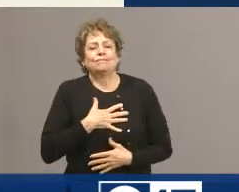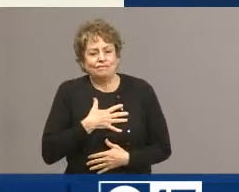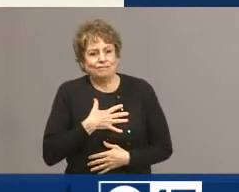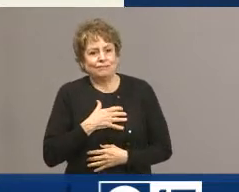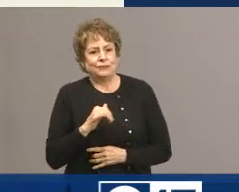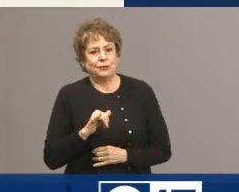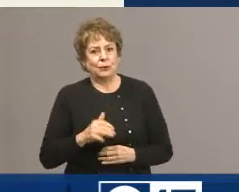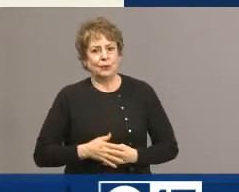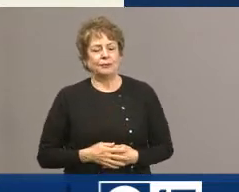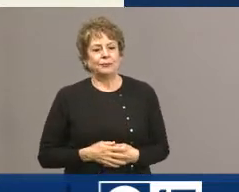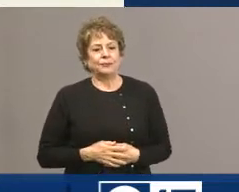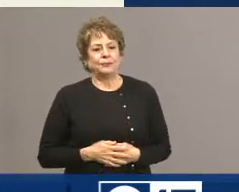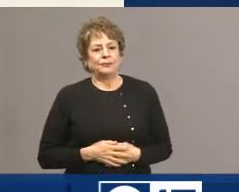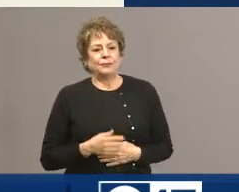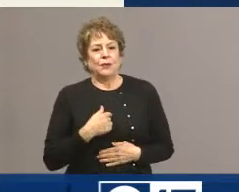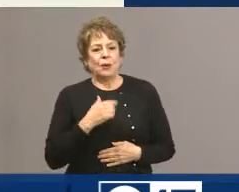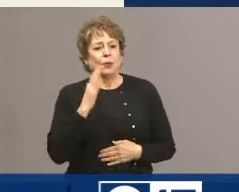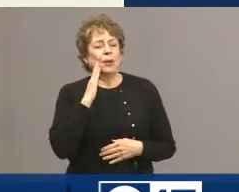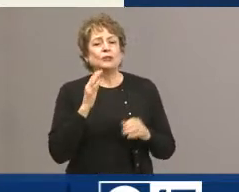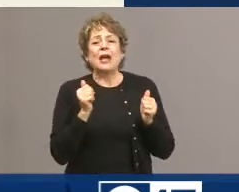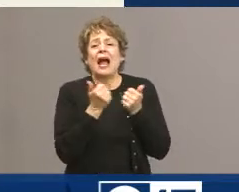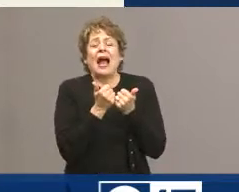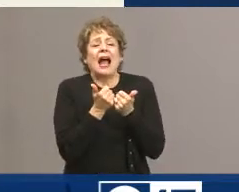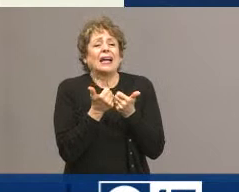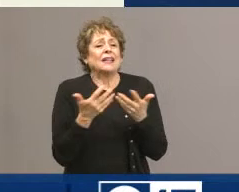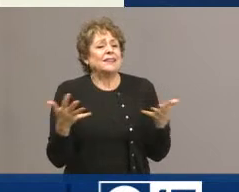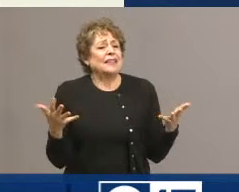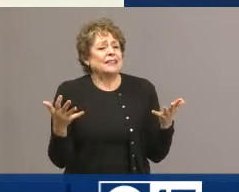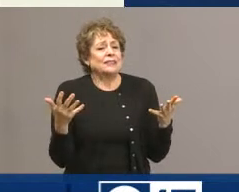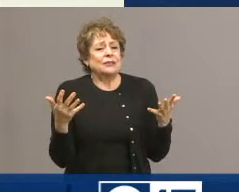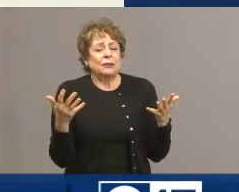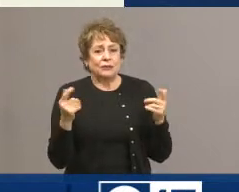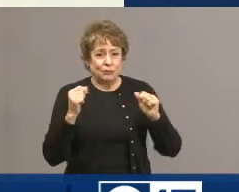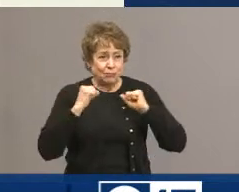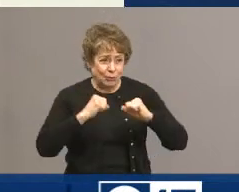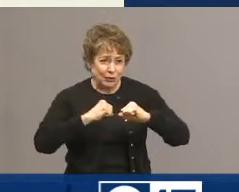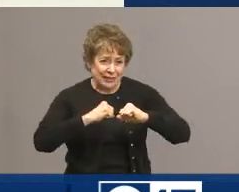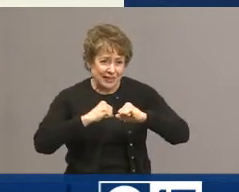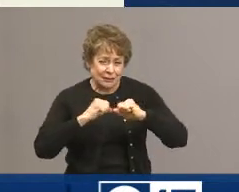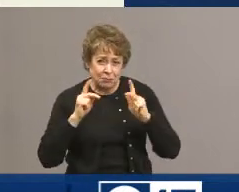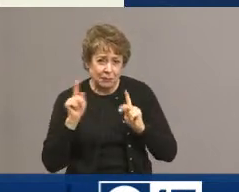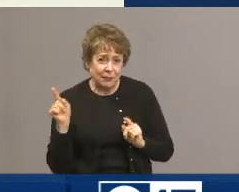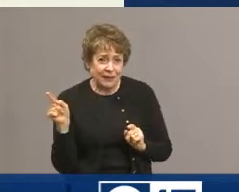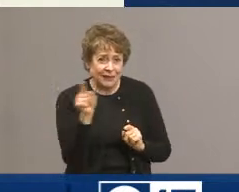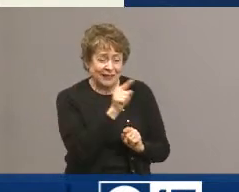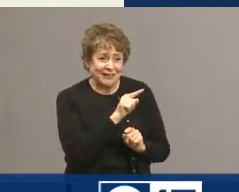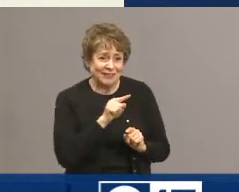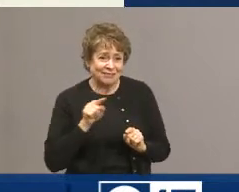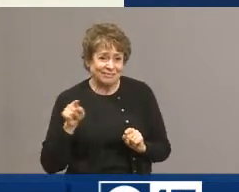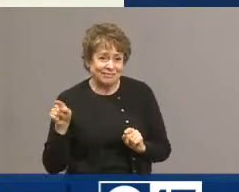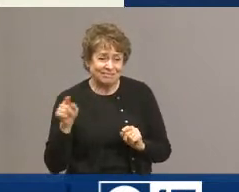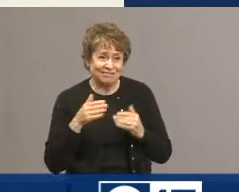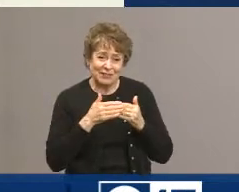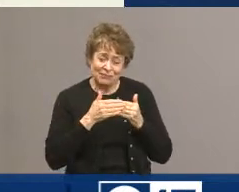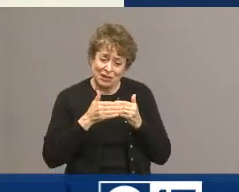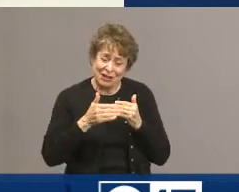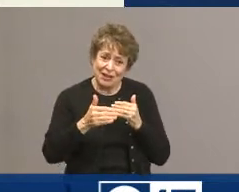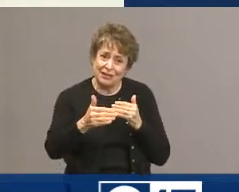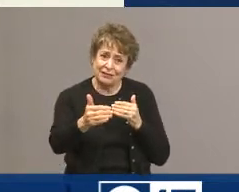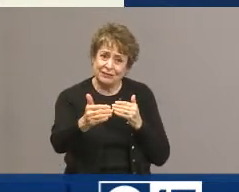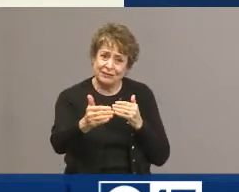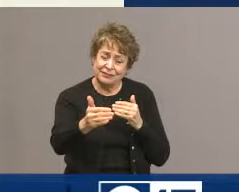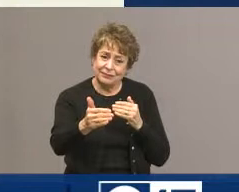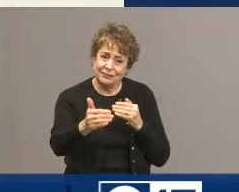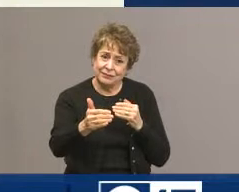can to protect people in this state going forward. This is a dangerous virus, and we need